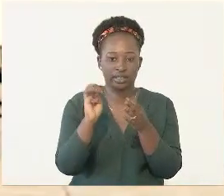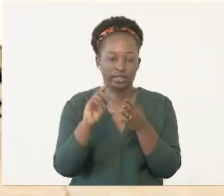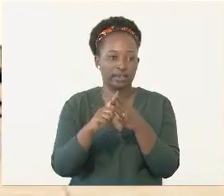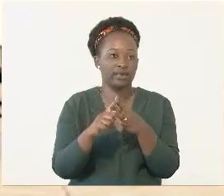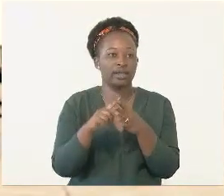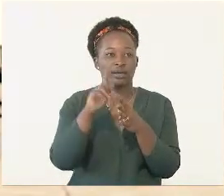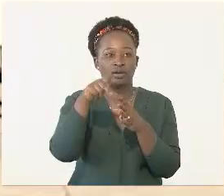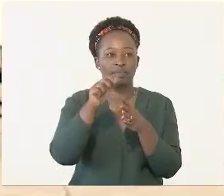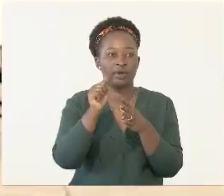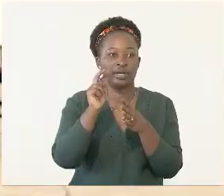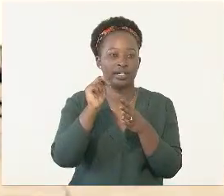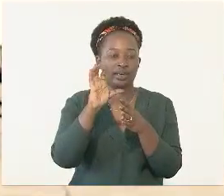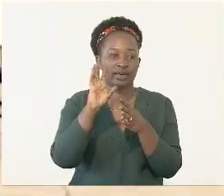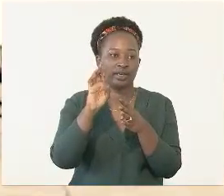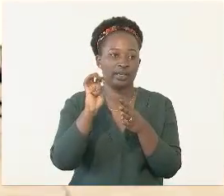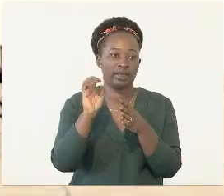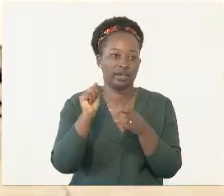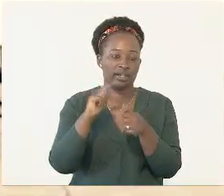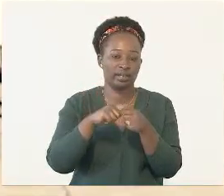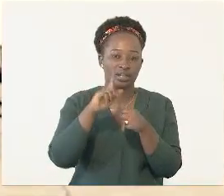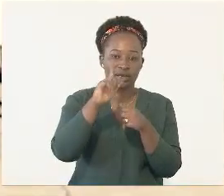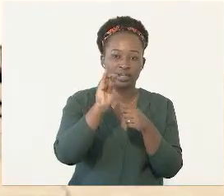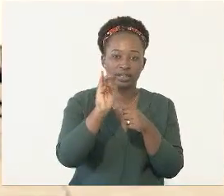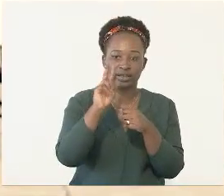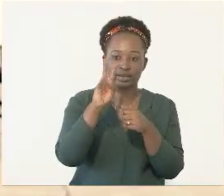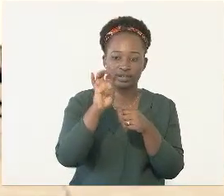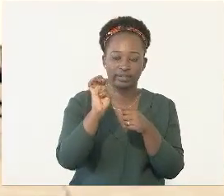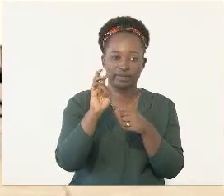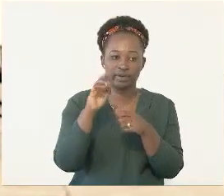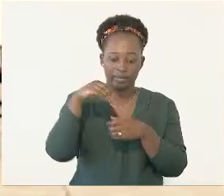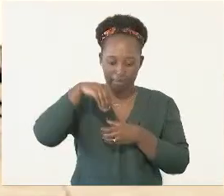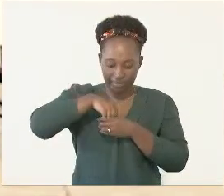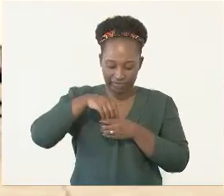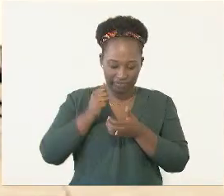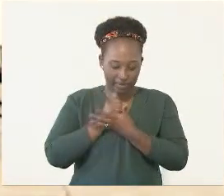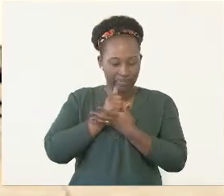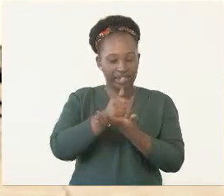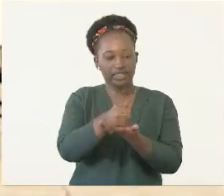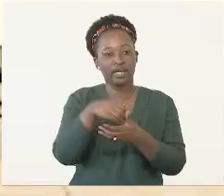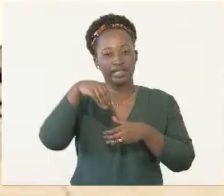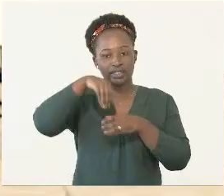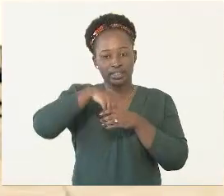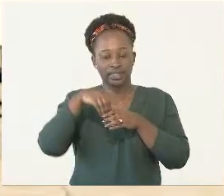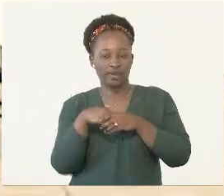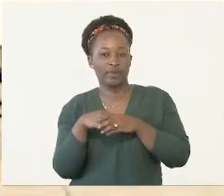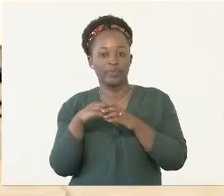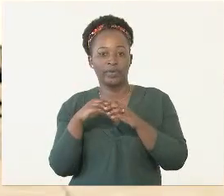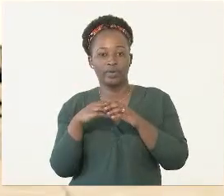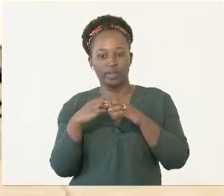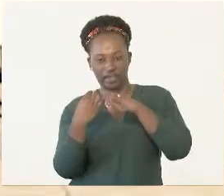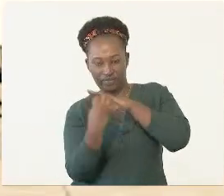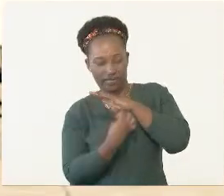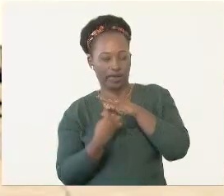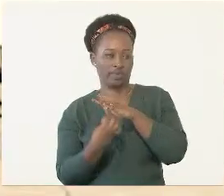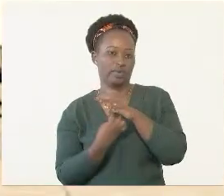to maintain the internal environment within an organism, regardless of the external